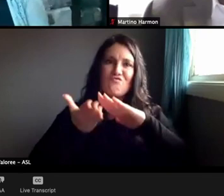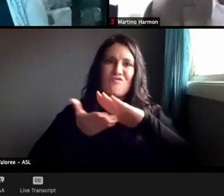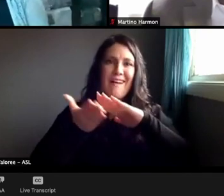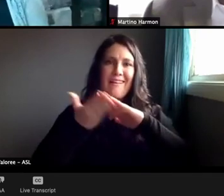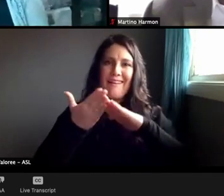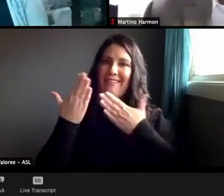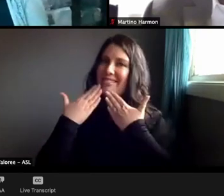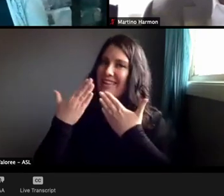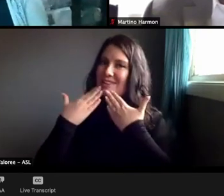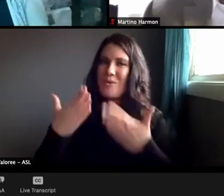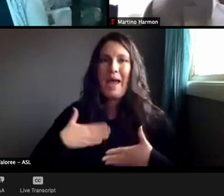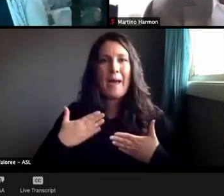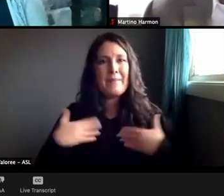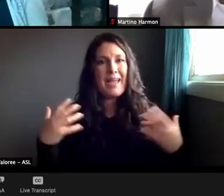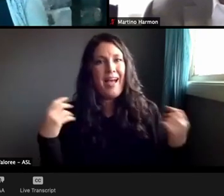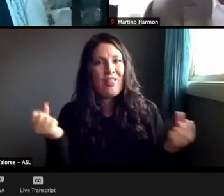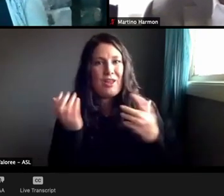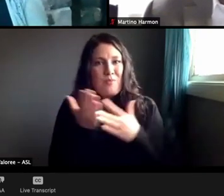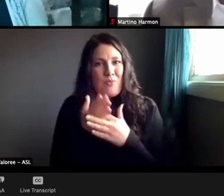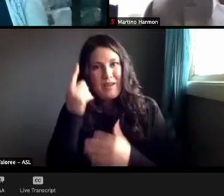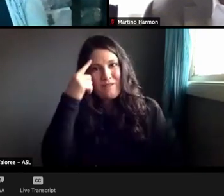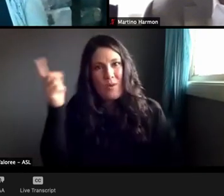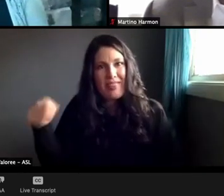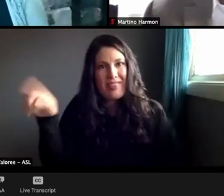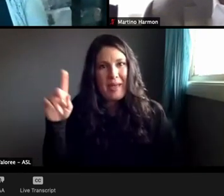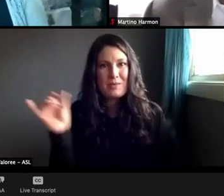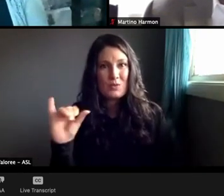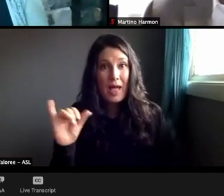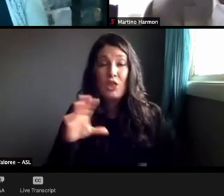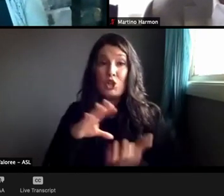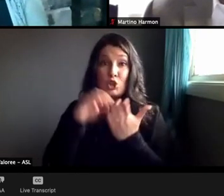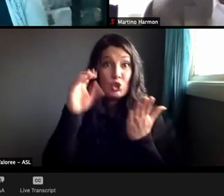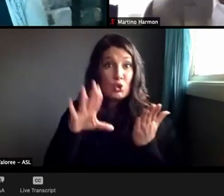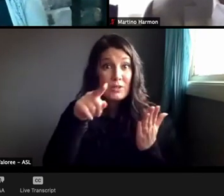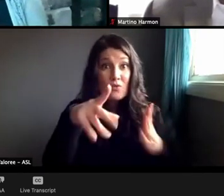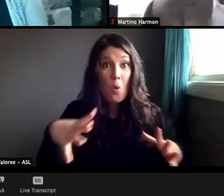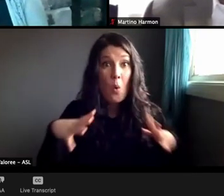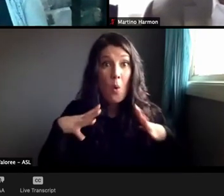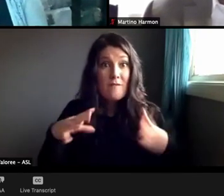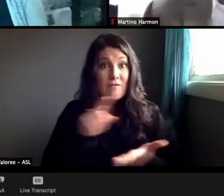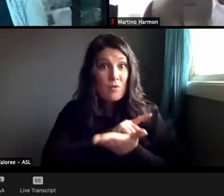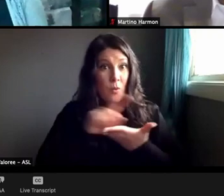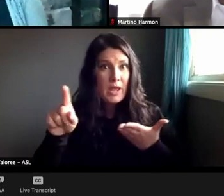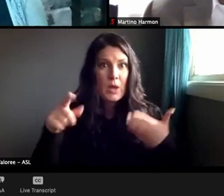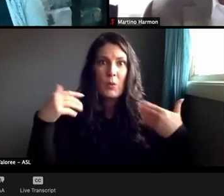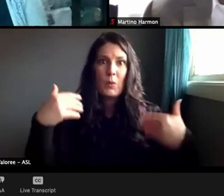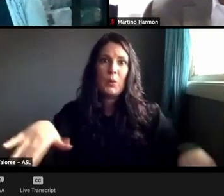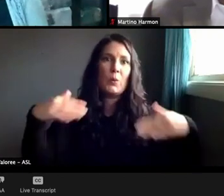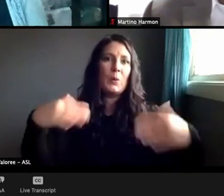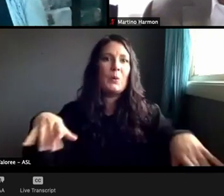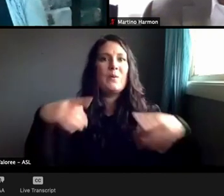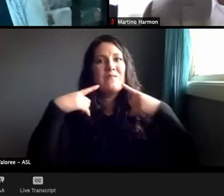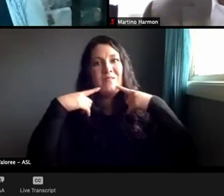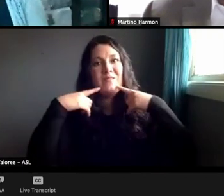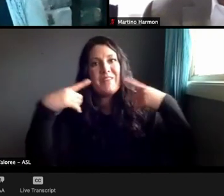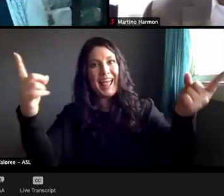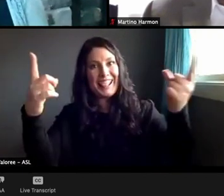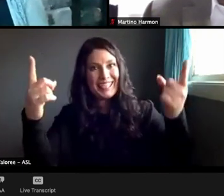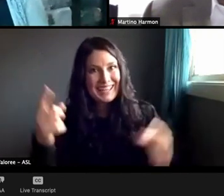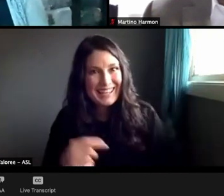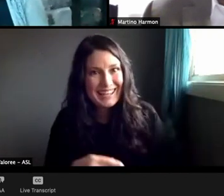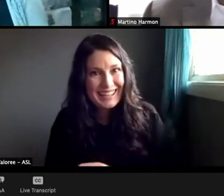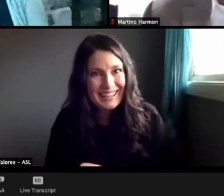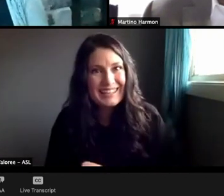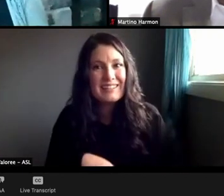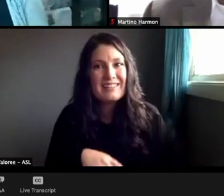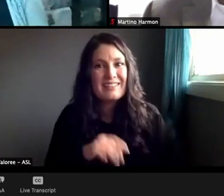healthy and happy holiday break to them as well. To all our students who are getting a week off, boy, finally, you know, to take advantage of that